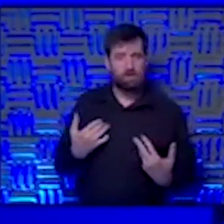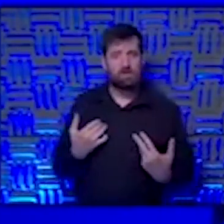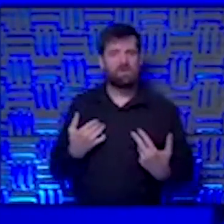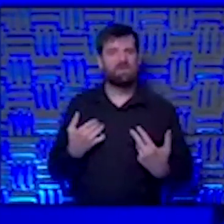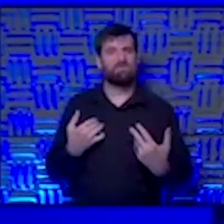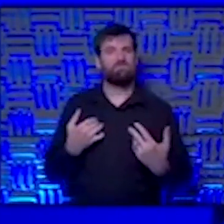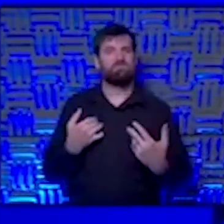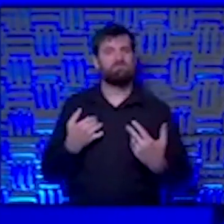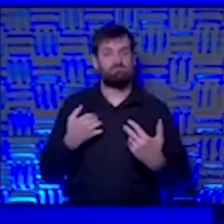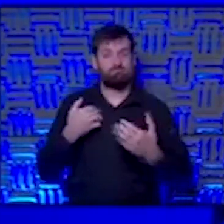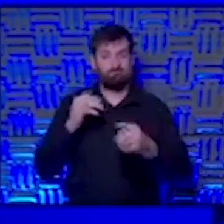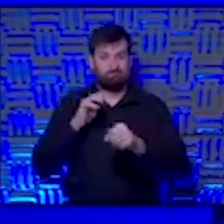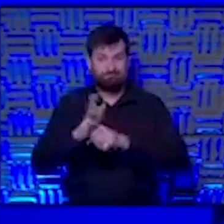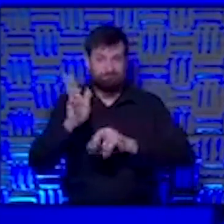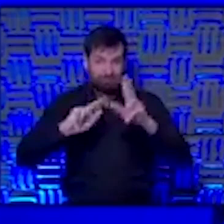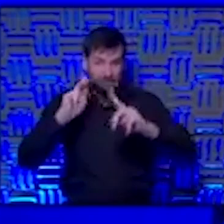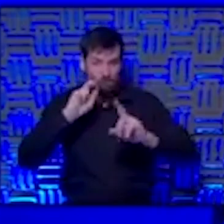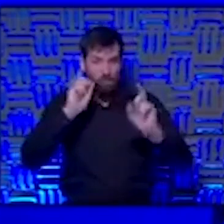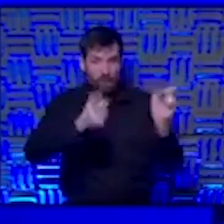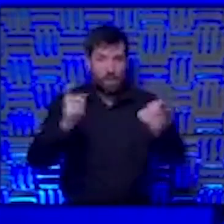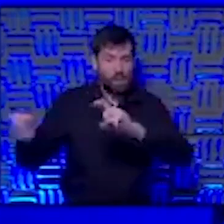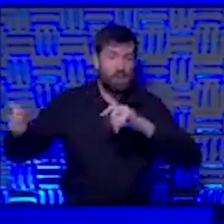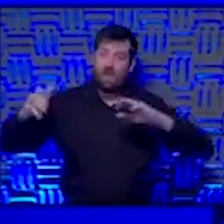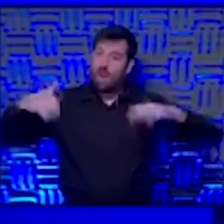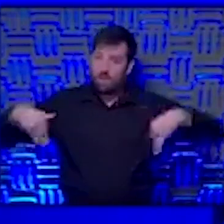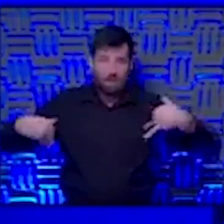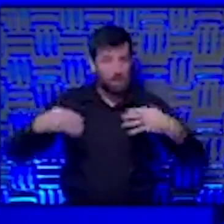the supply to get to people who haven't had